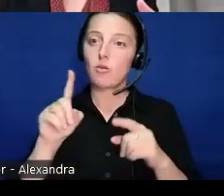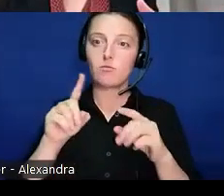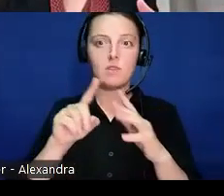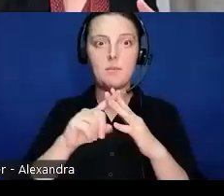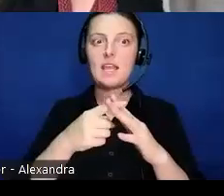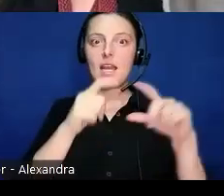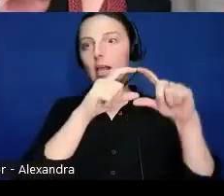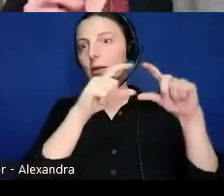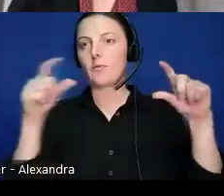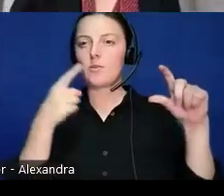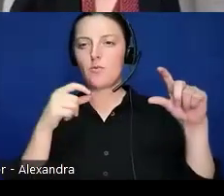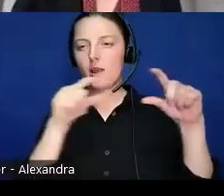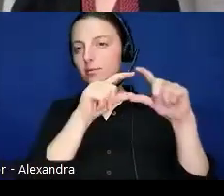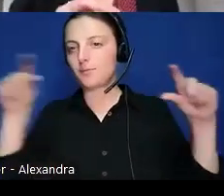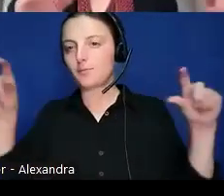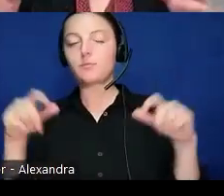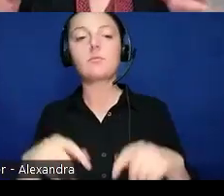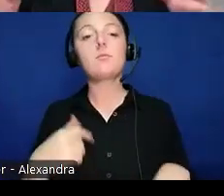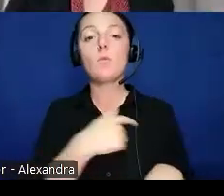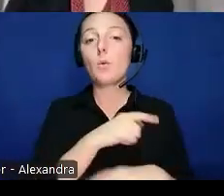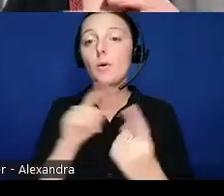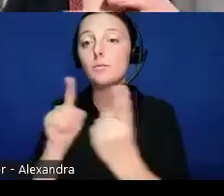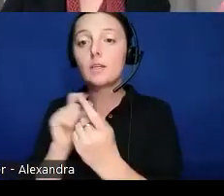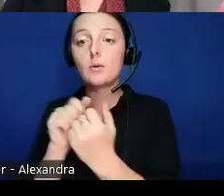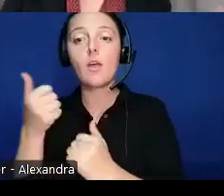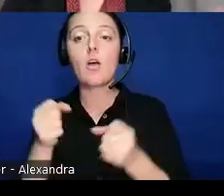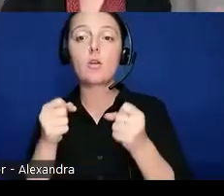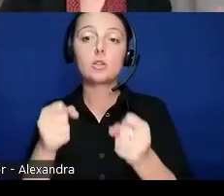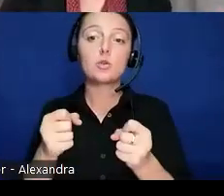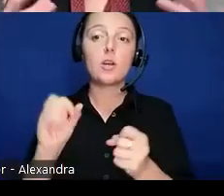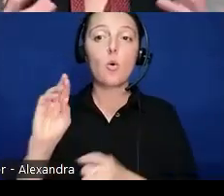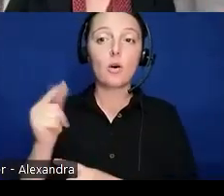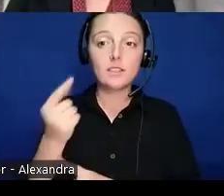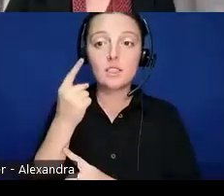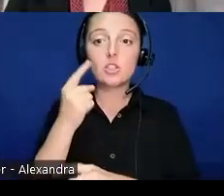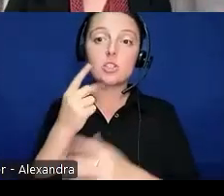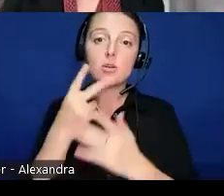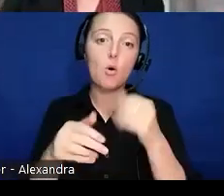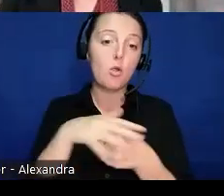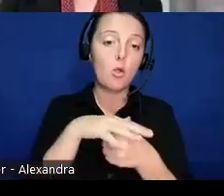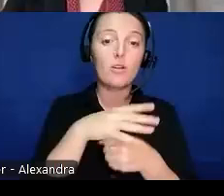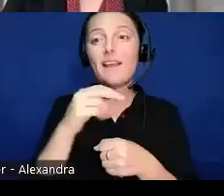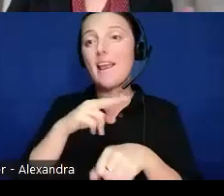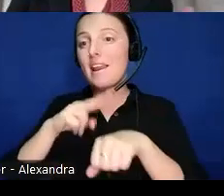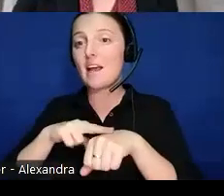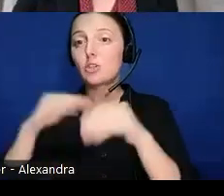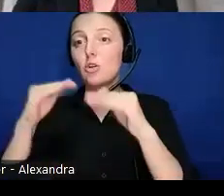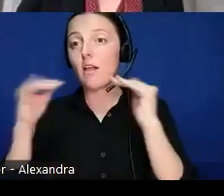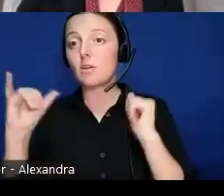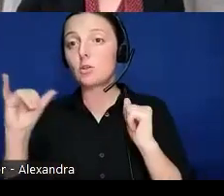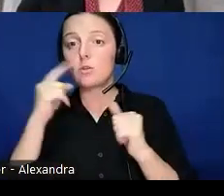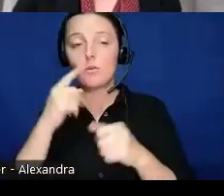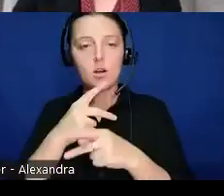street medicine organizations, both locally and nationally, to sort of find out what's the best model of care for this type of program